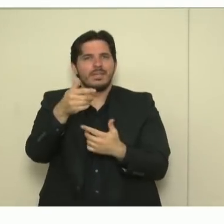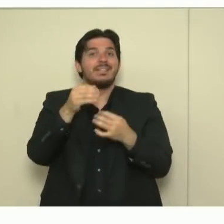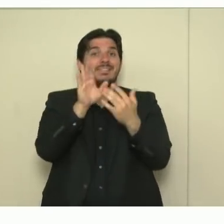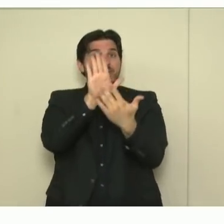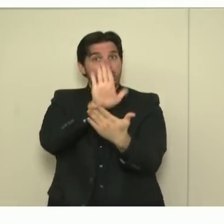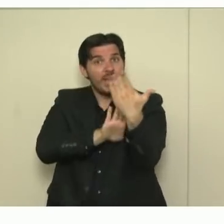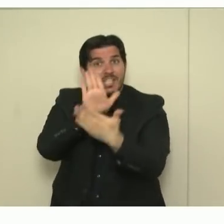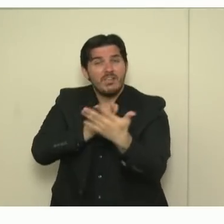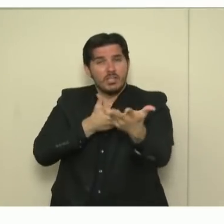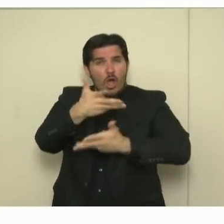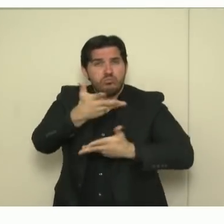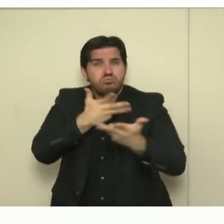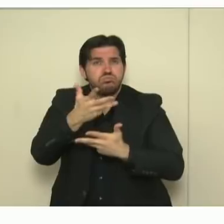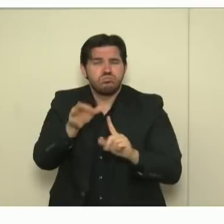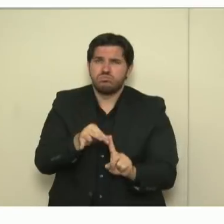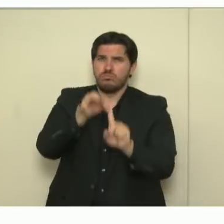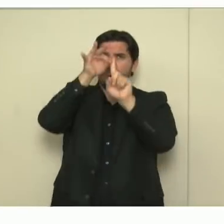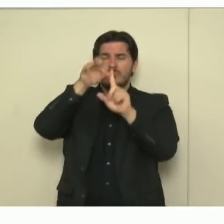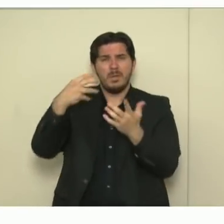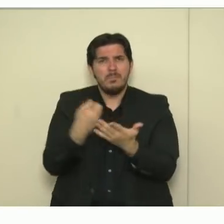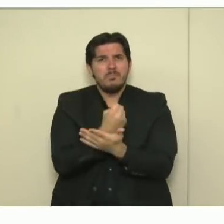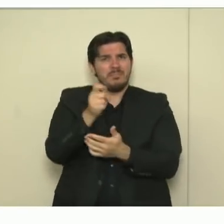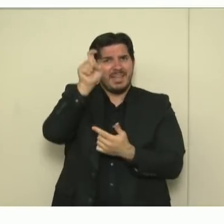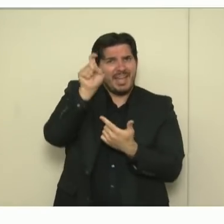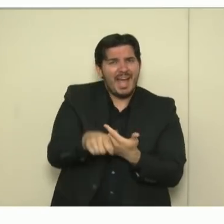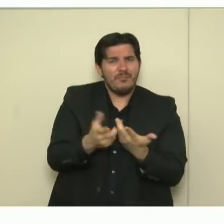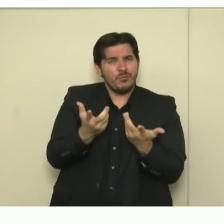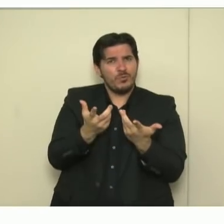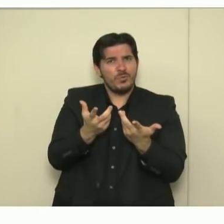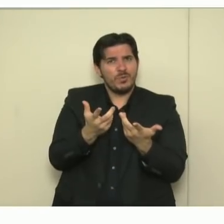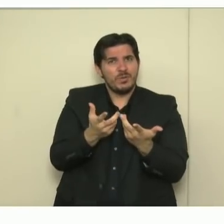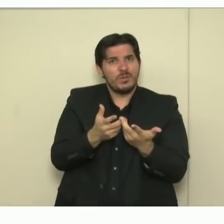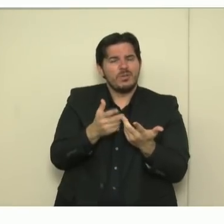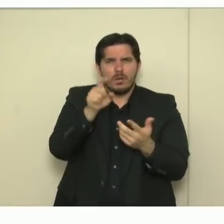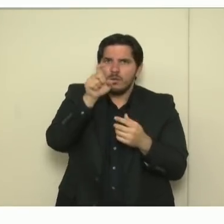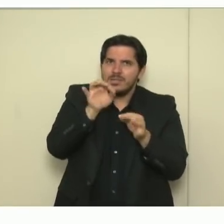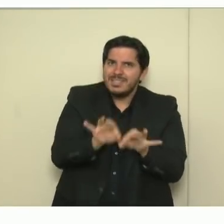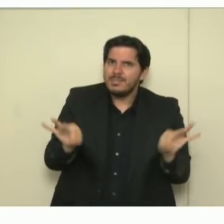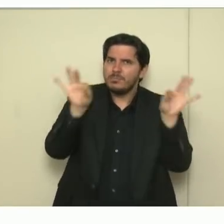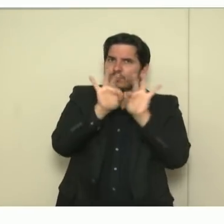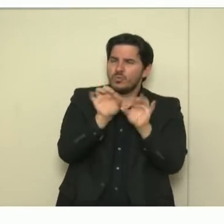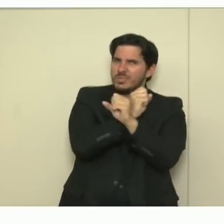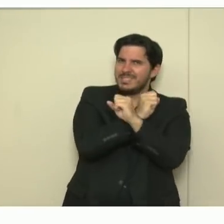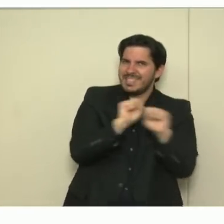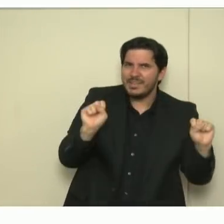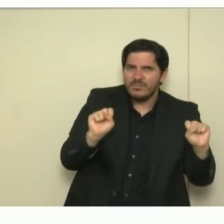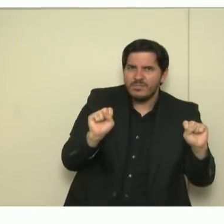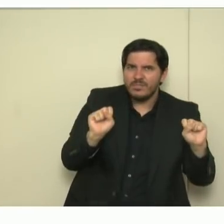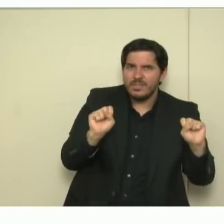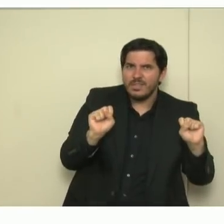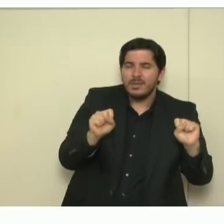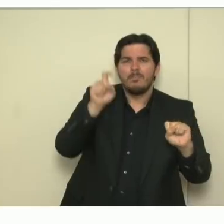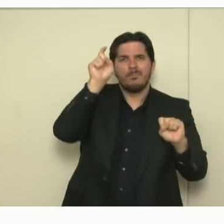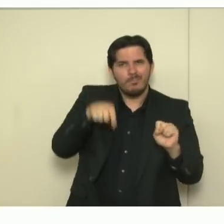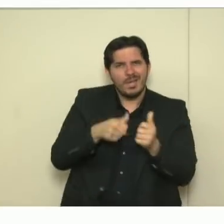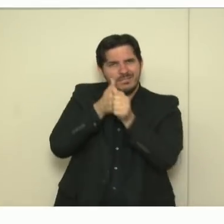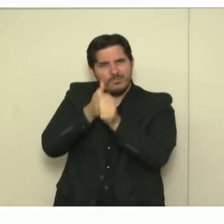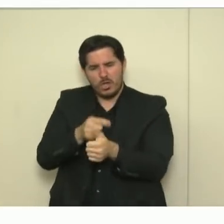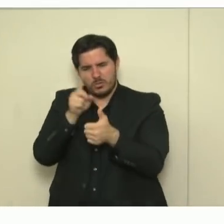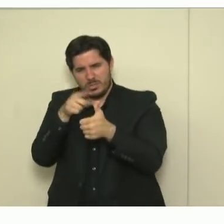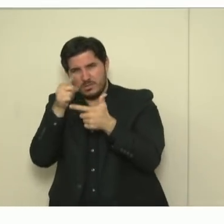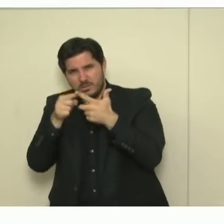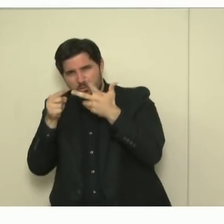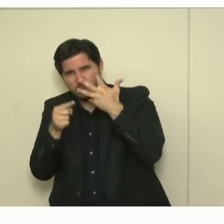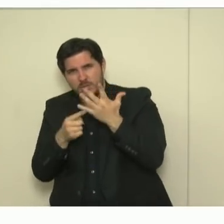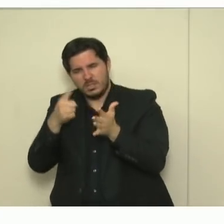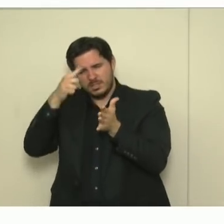of in-person learning that we're able to do in a very safe way. That's why we take the very deliberate approach that we have. We'll continue to